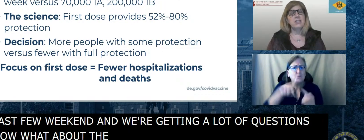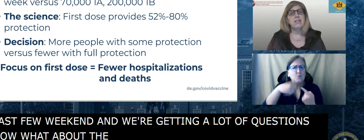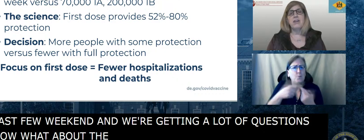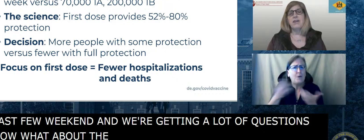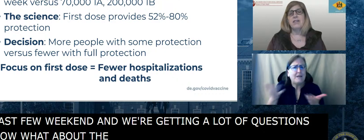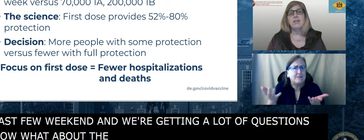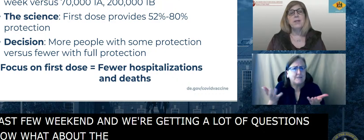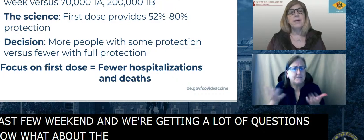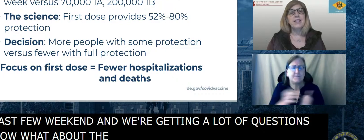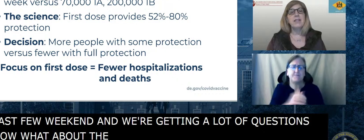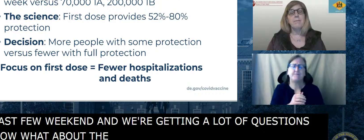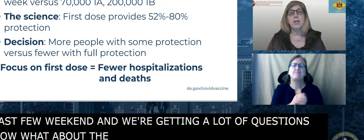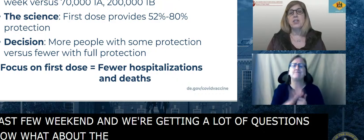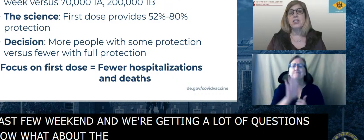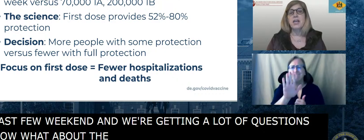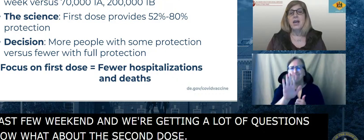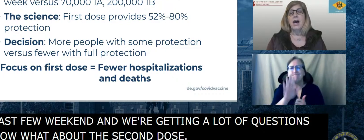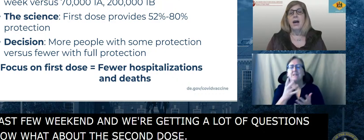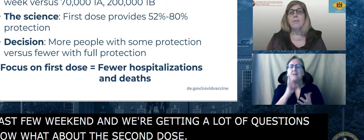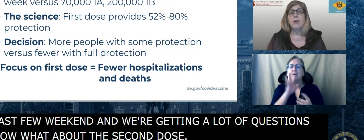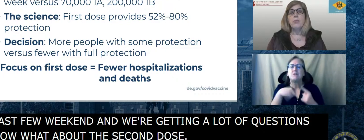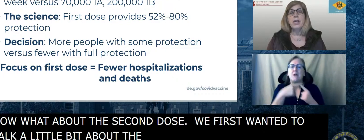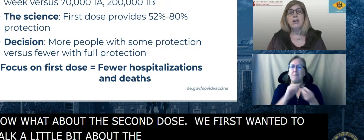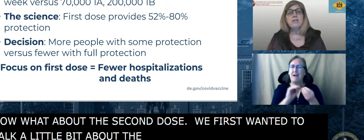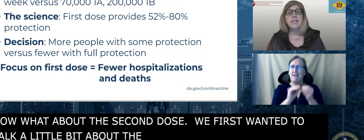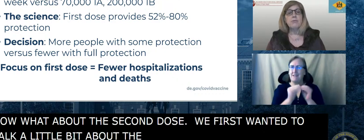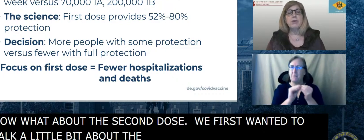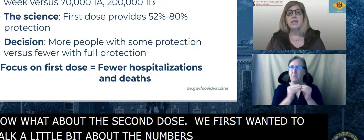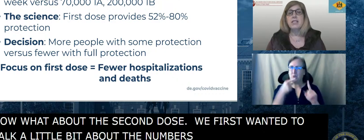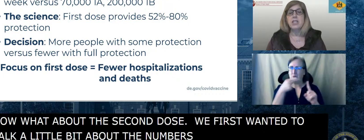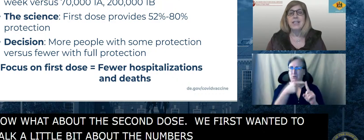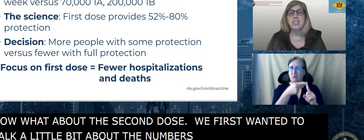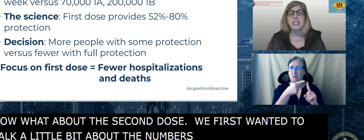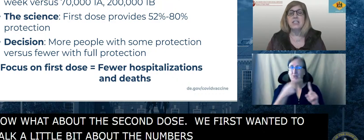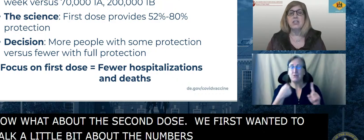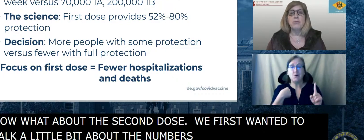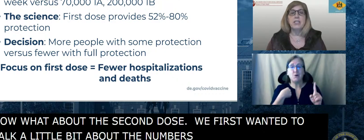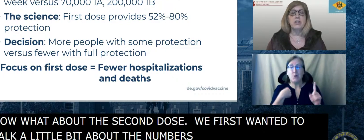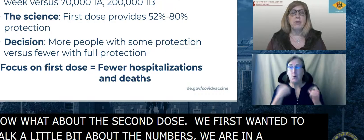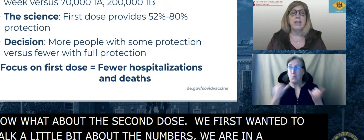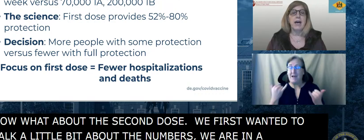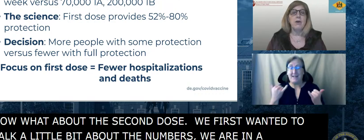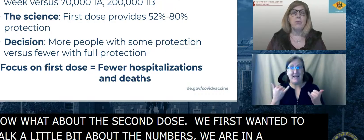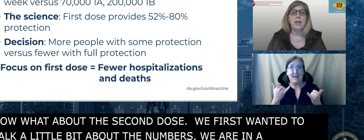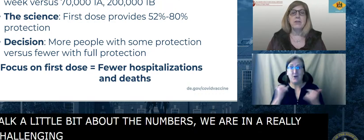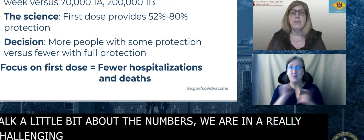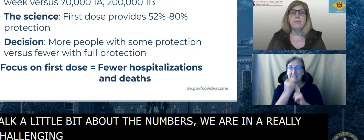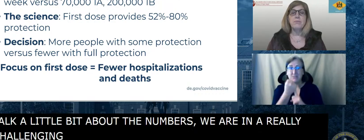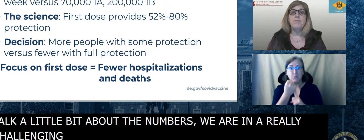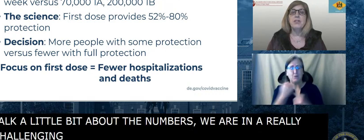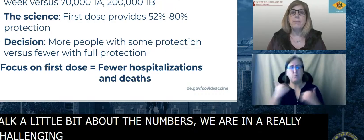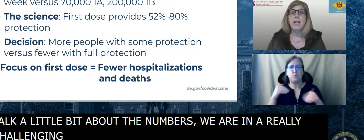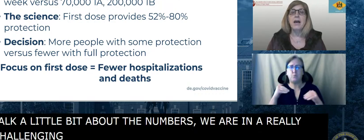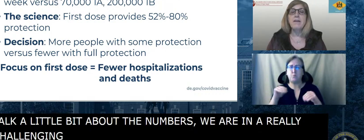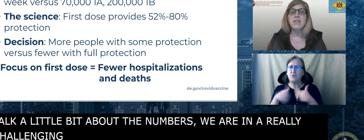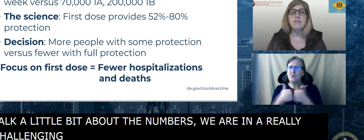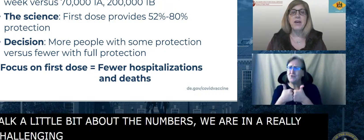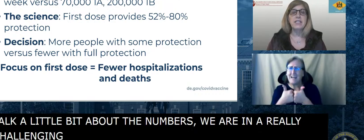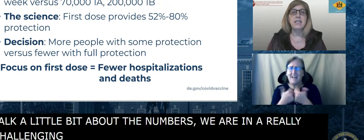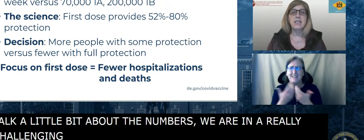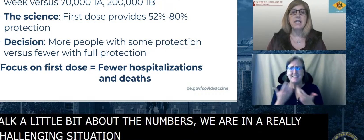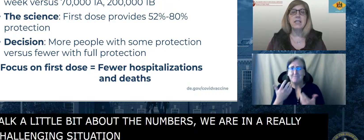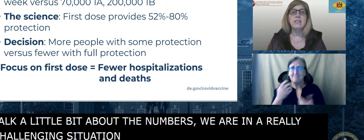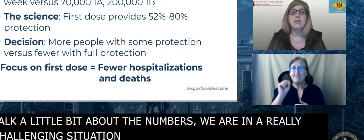to just talk a little bit about the numbers. We are in a really challenging situation right now where the supply of